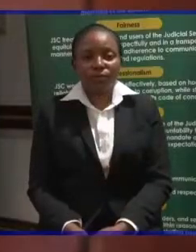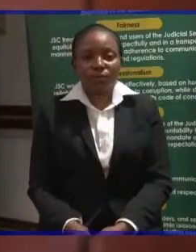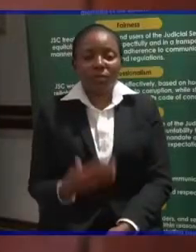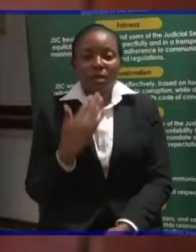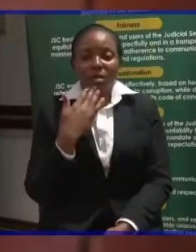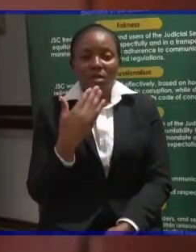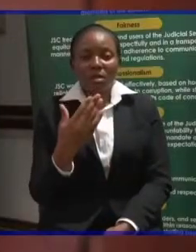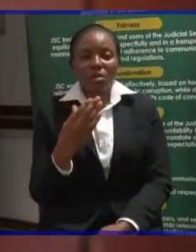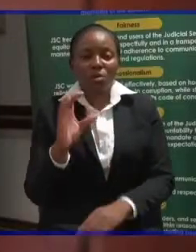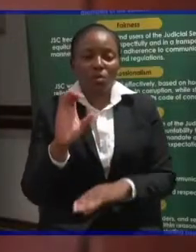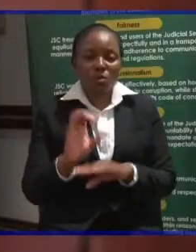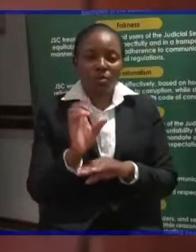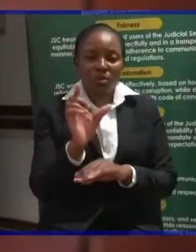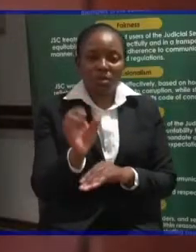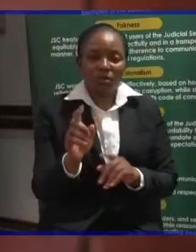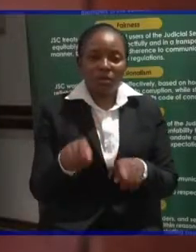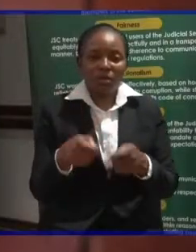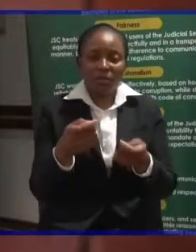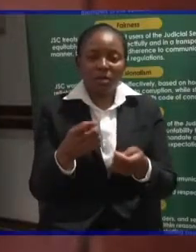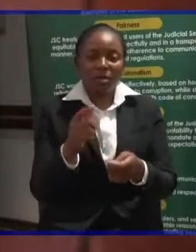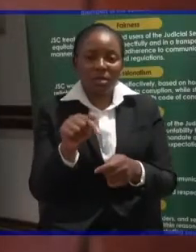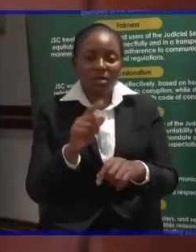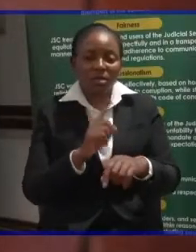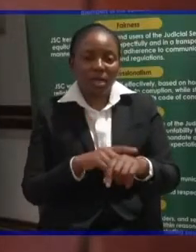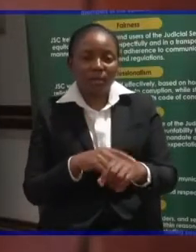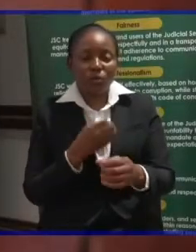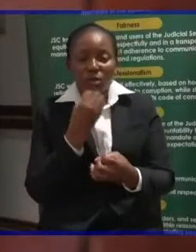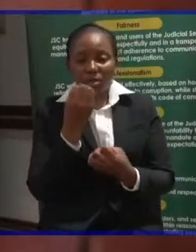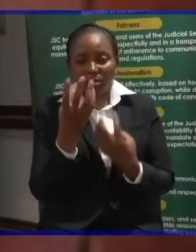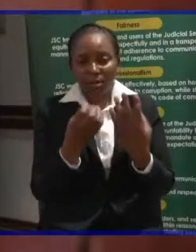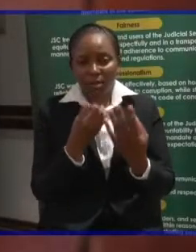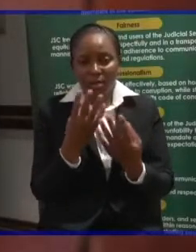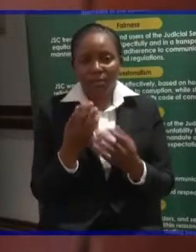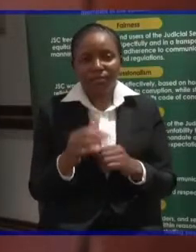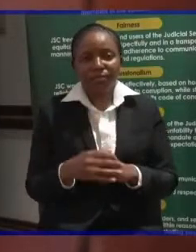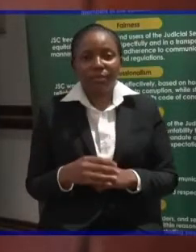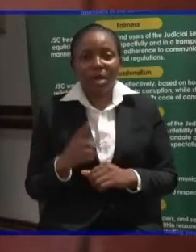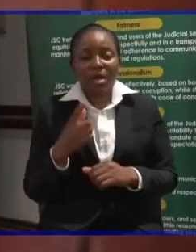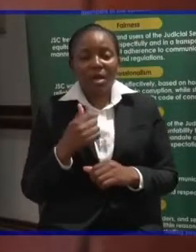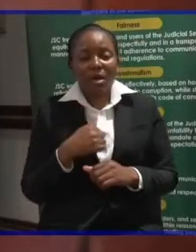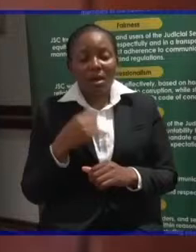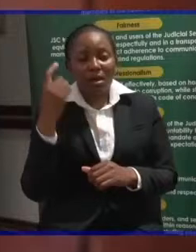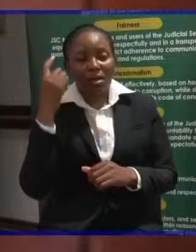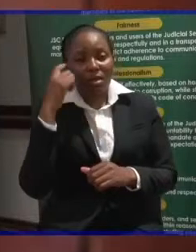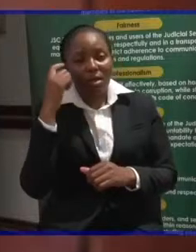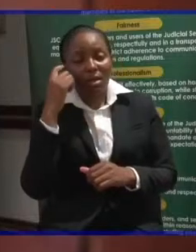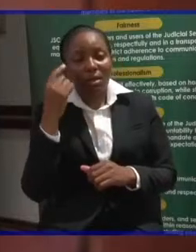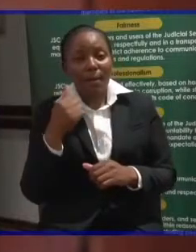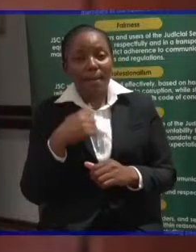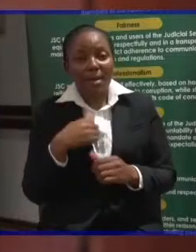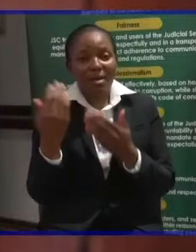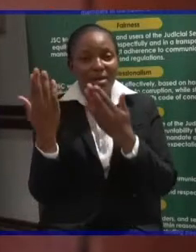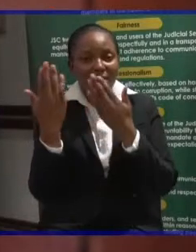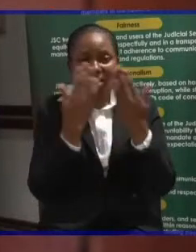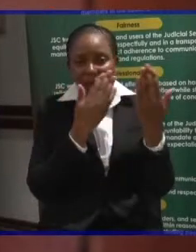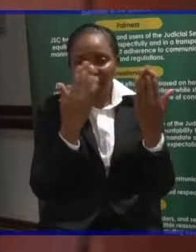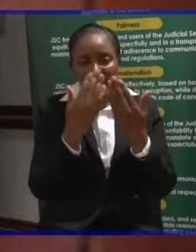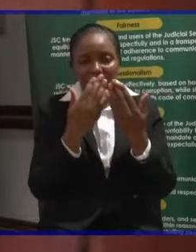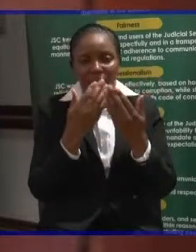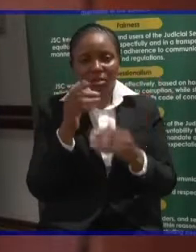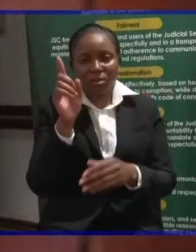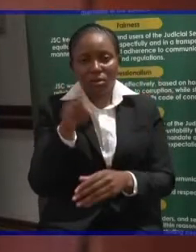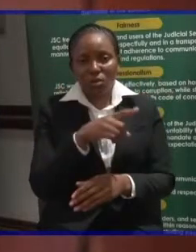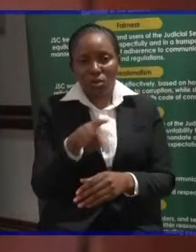Thank you, Commissioner, for giving me this chance to explain. I think I misread the